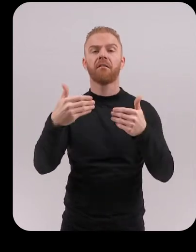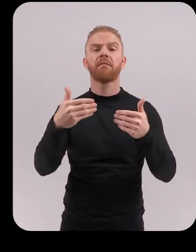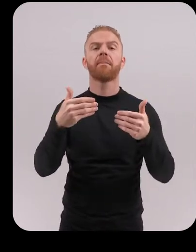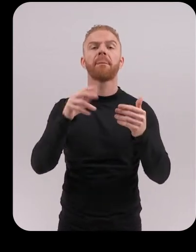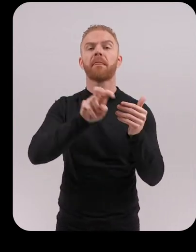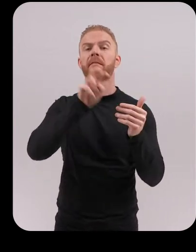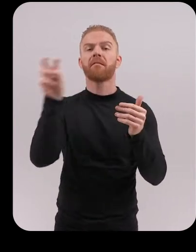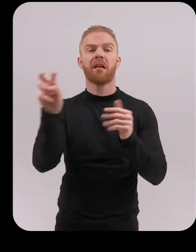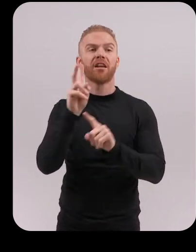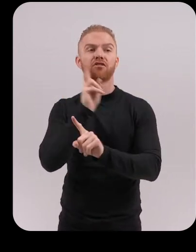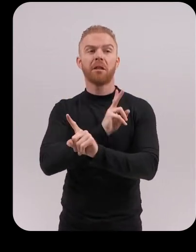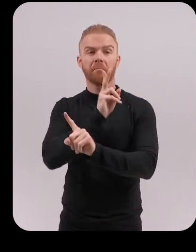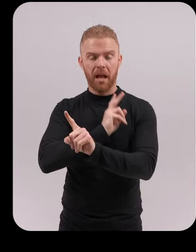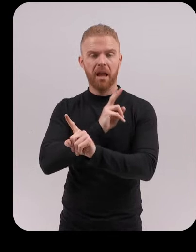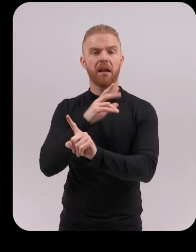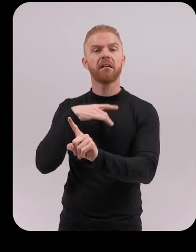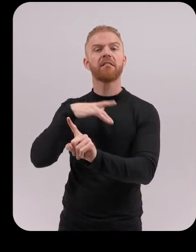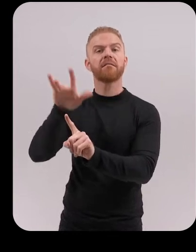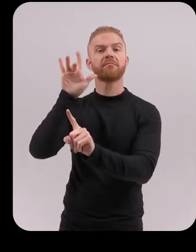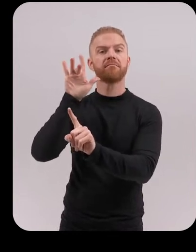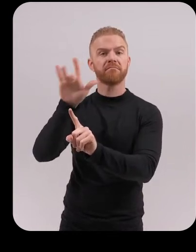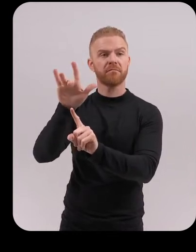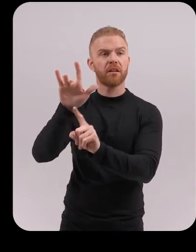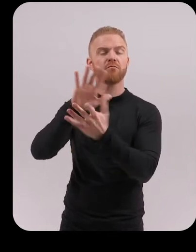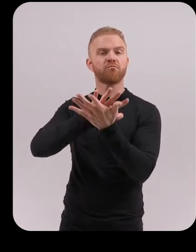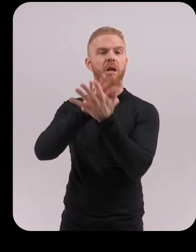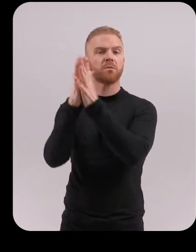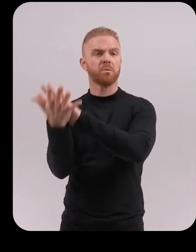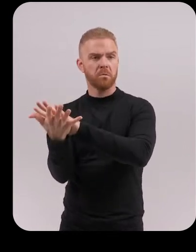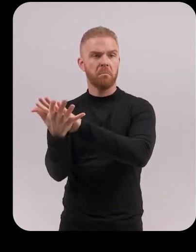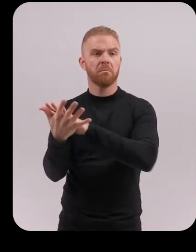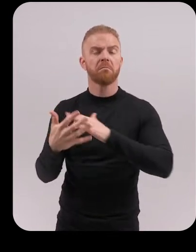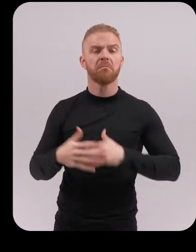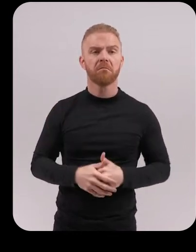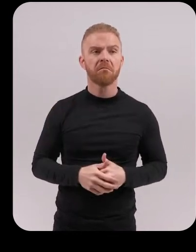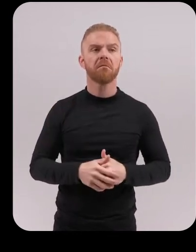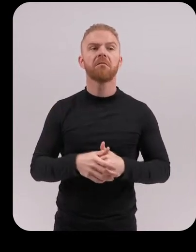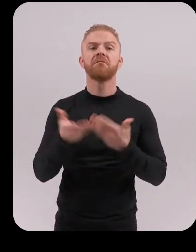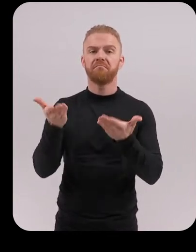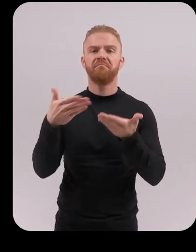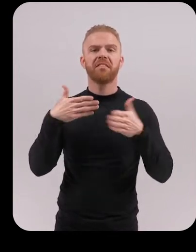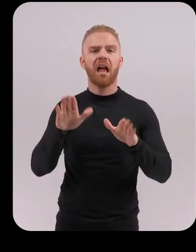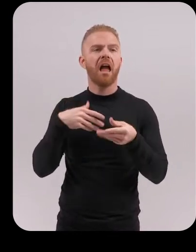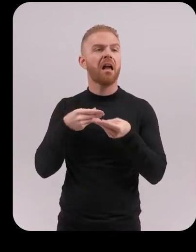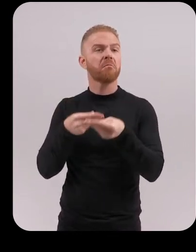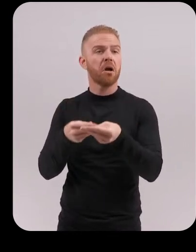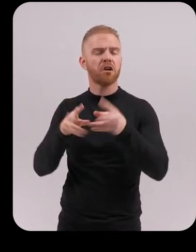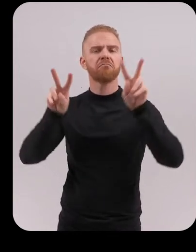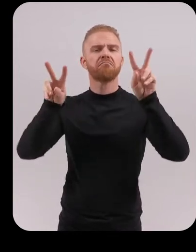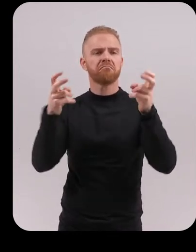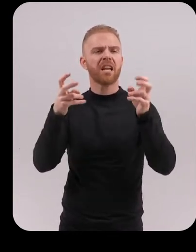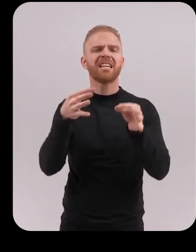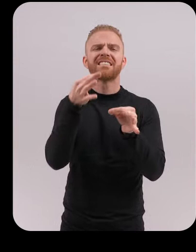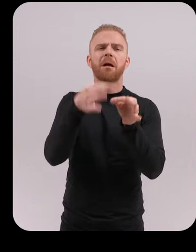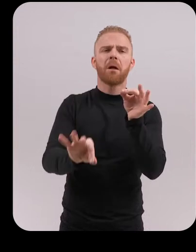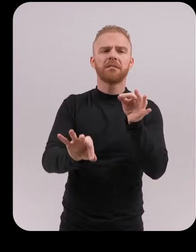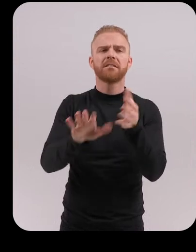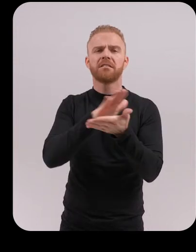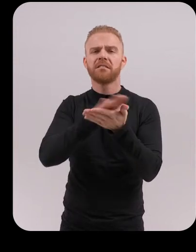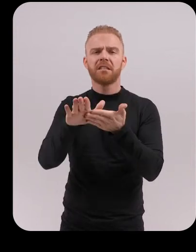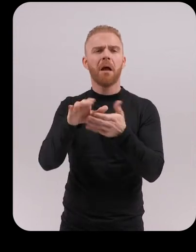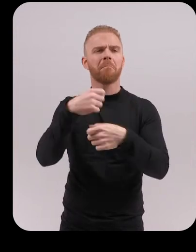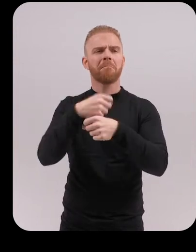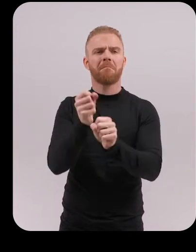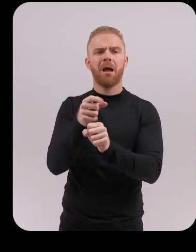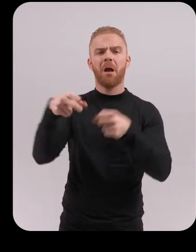navigate to Gemini, click on Transform, and let me simply input simplify and make idiomatic with this